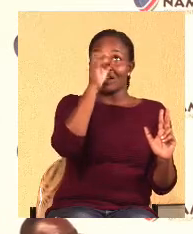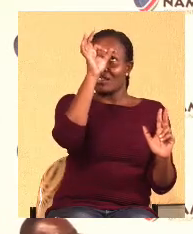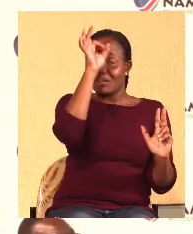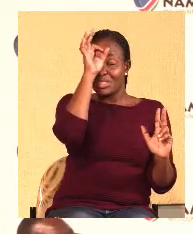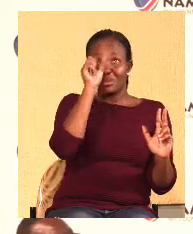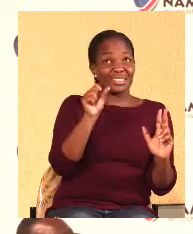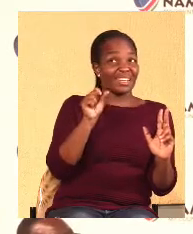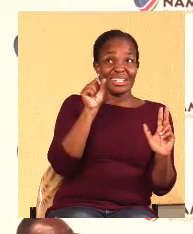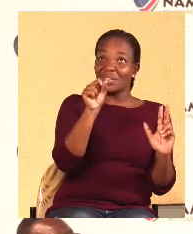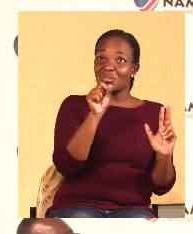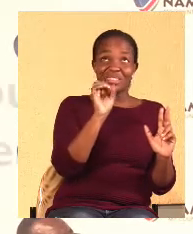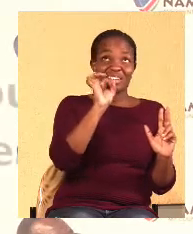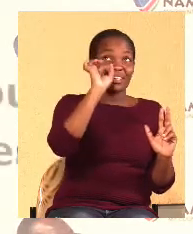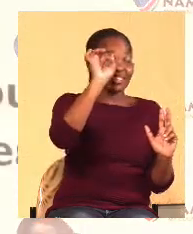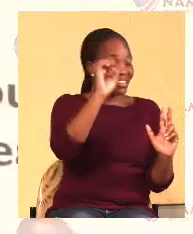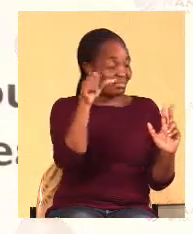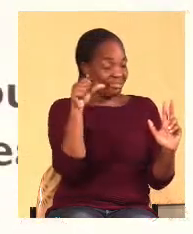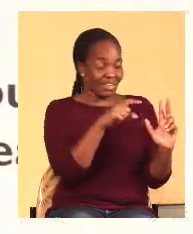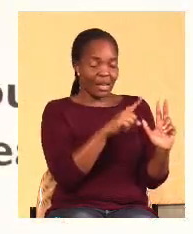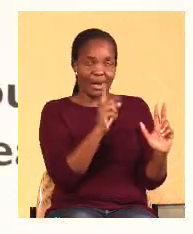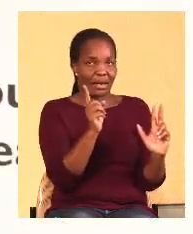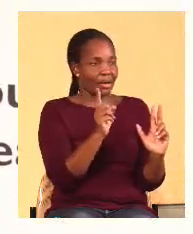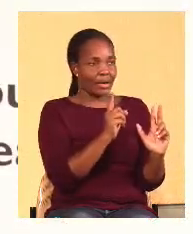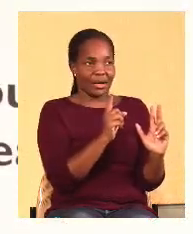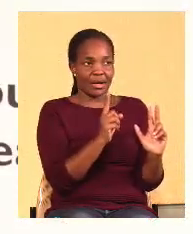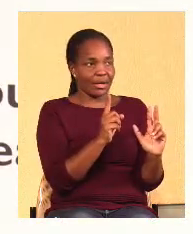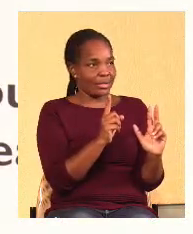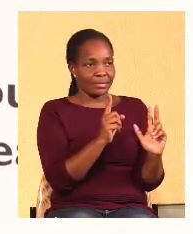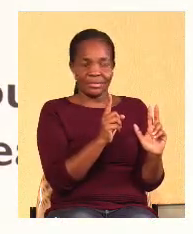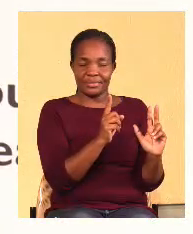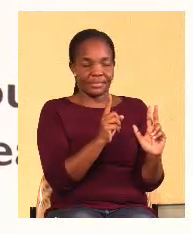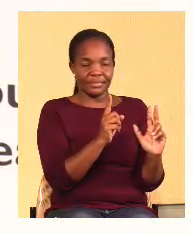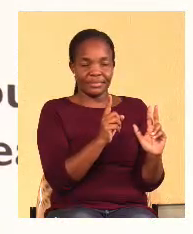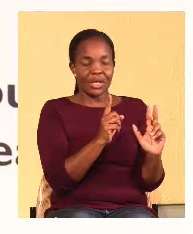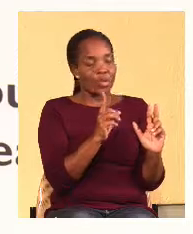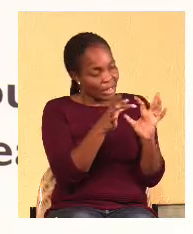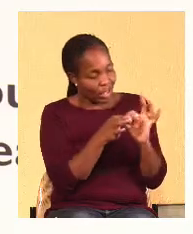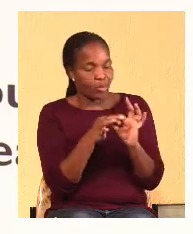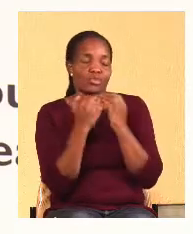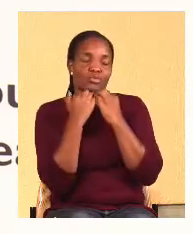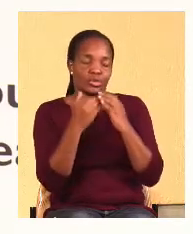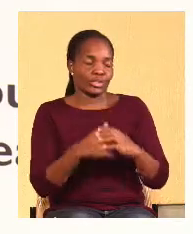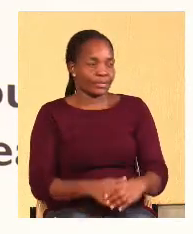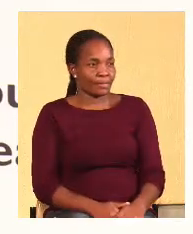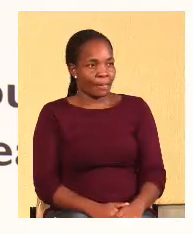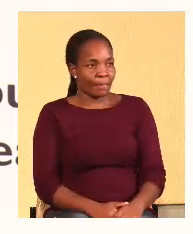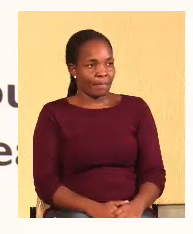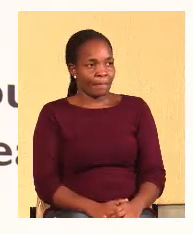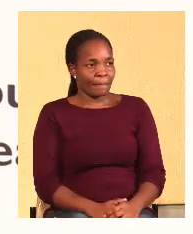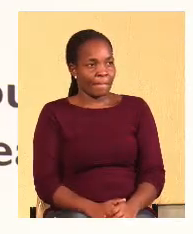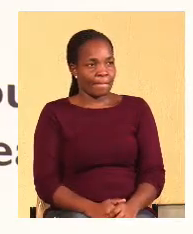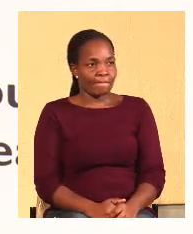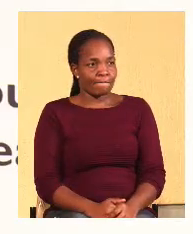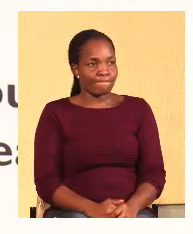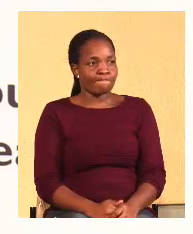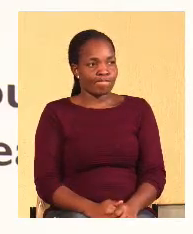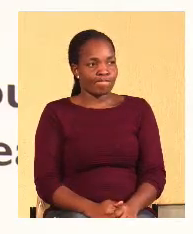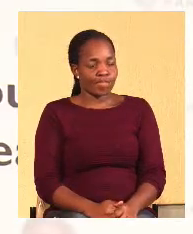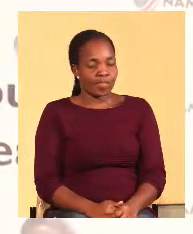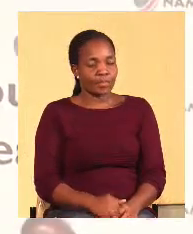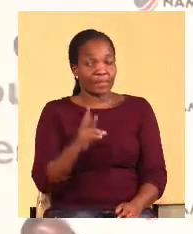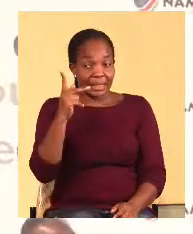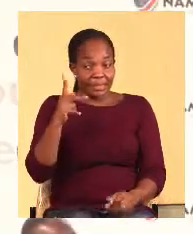we are all doing something, okay, that we are all not familiar with how to address. I mean, there are some learnings as we go along. John, just to